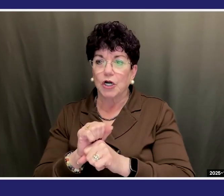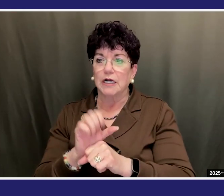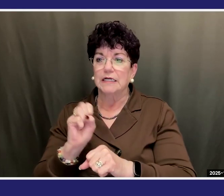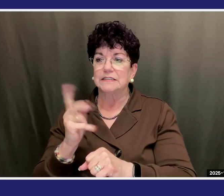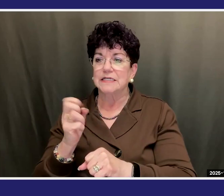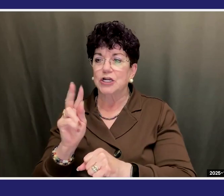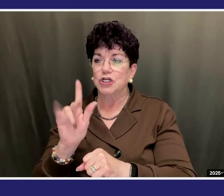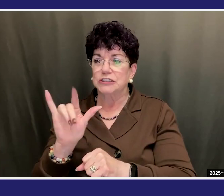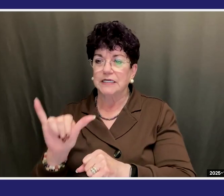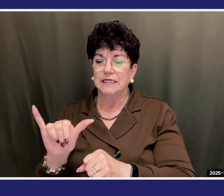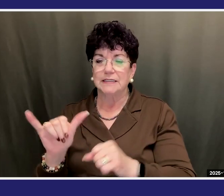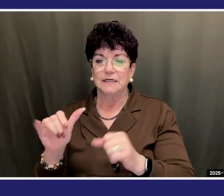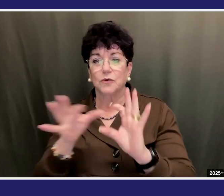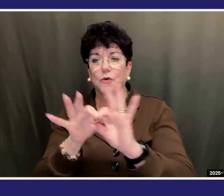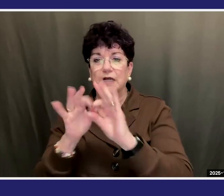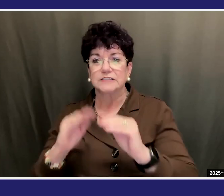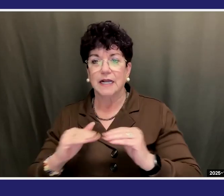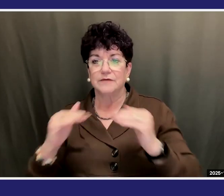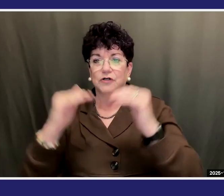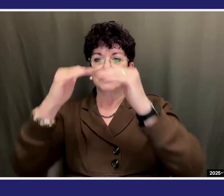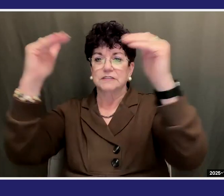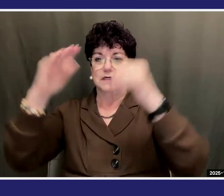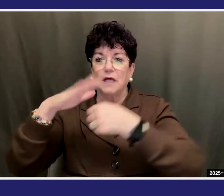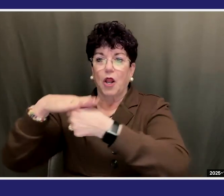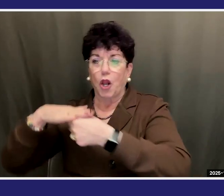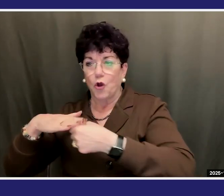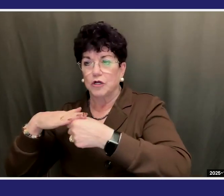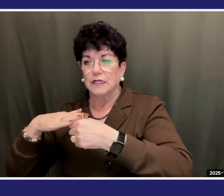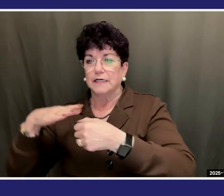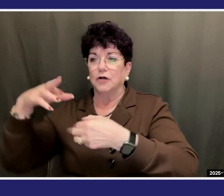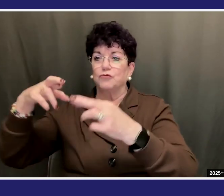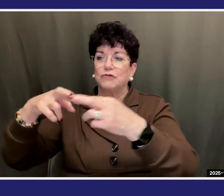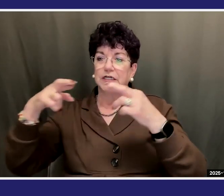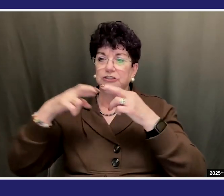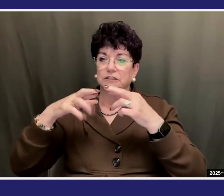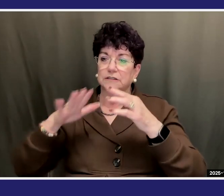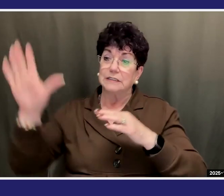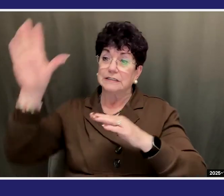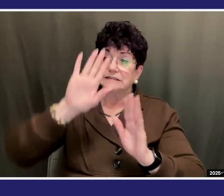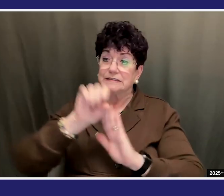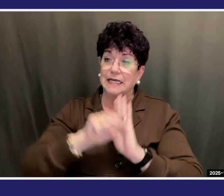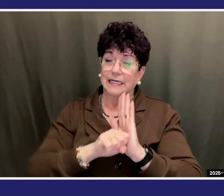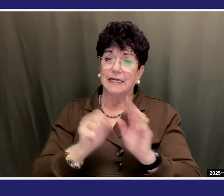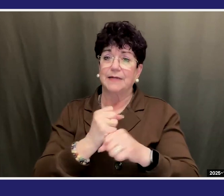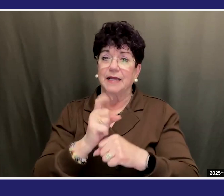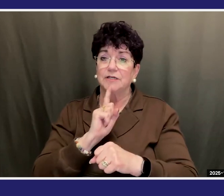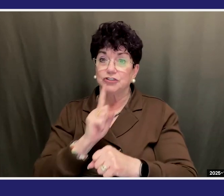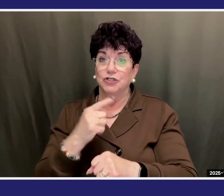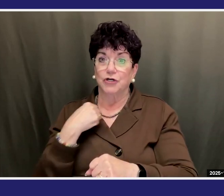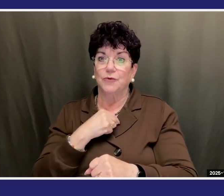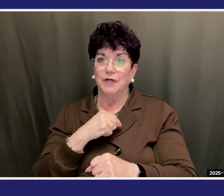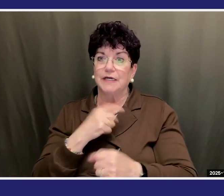coordination at a lot of different levels, locally, regionally, statewide. And we want to make sure that there are cross-cutting